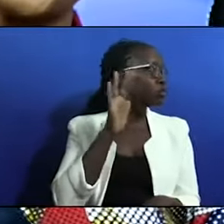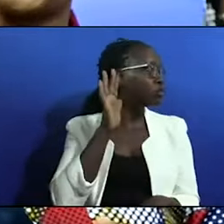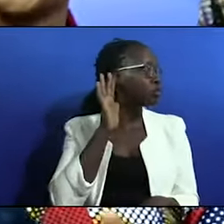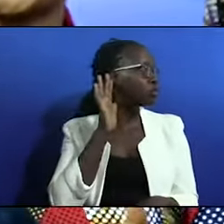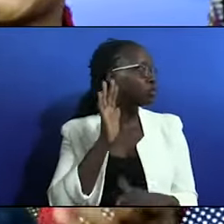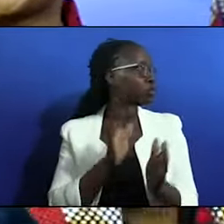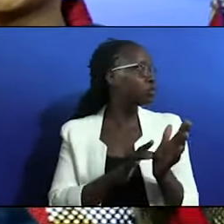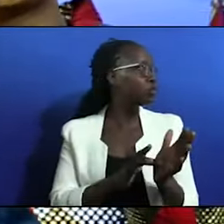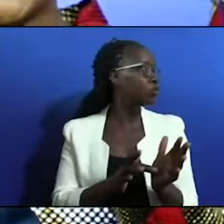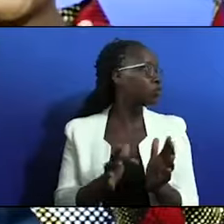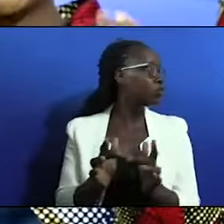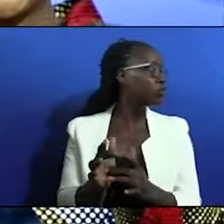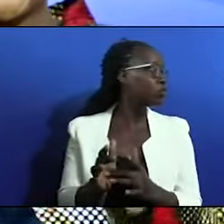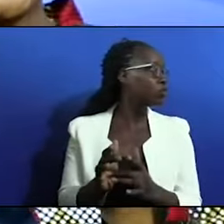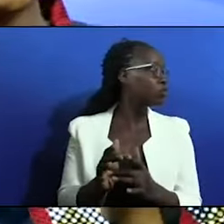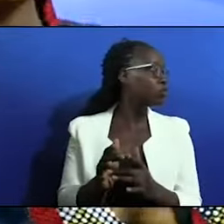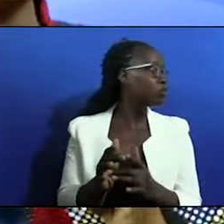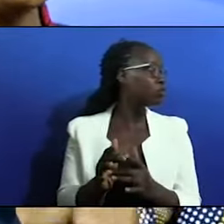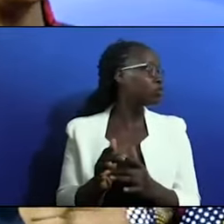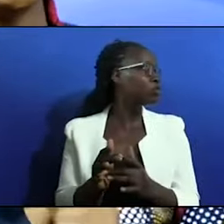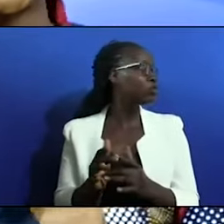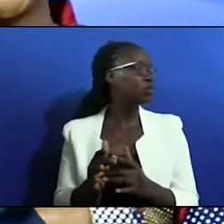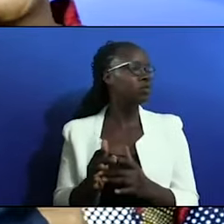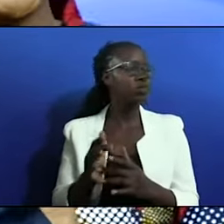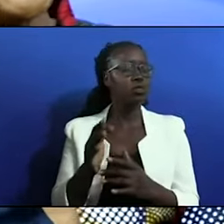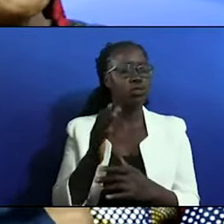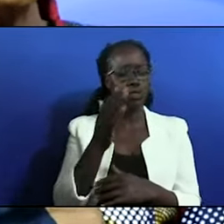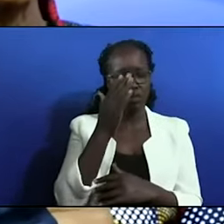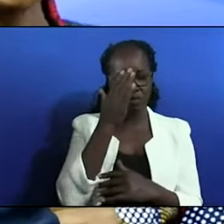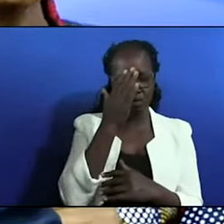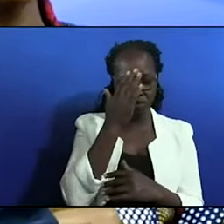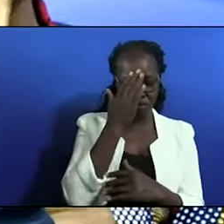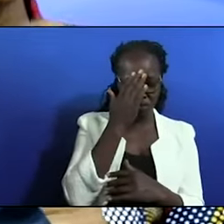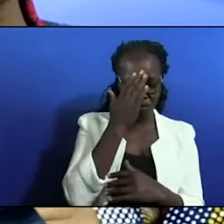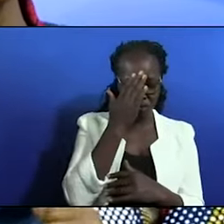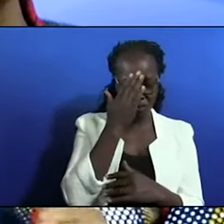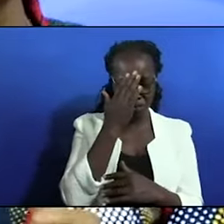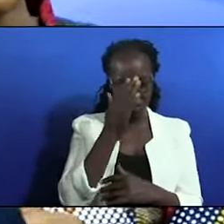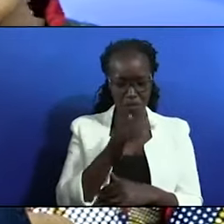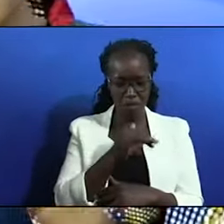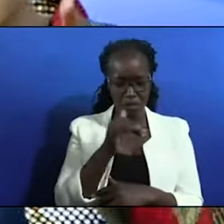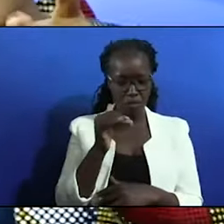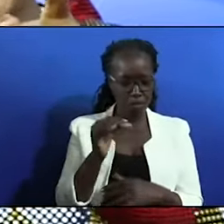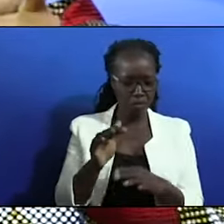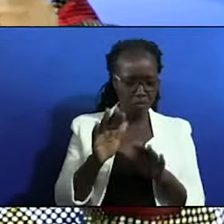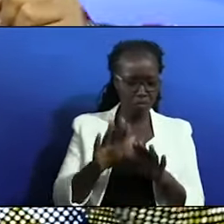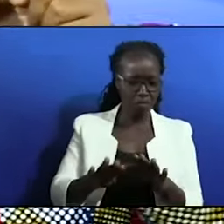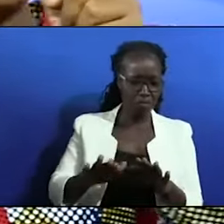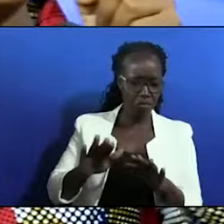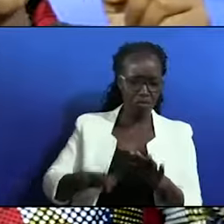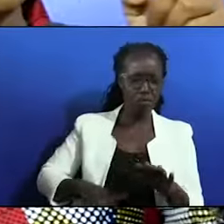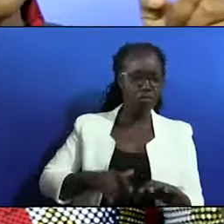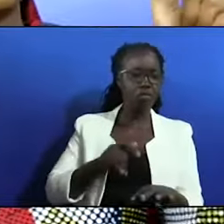tomorrow. Don't wait for tomorrow. There is no